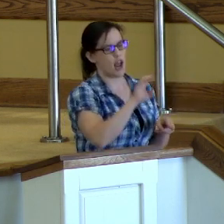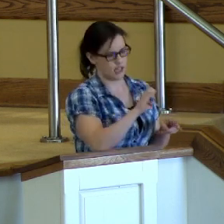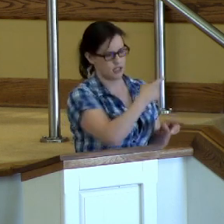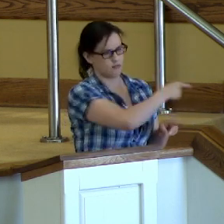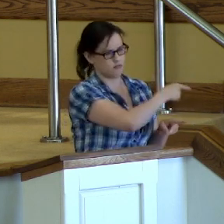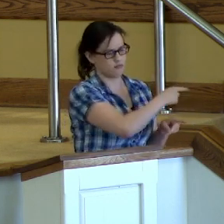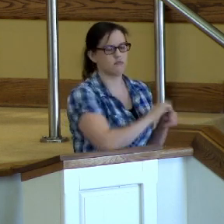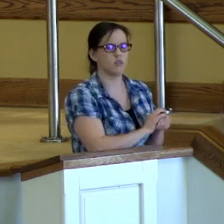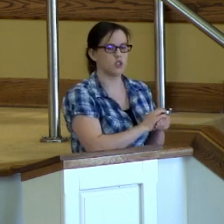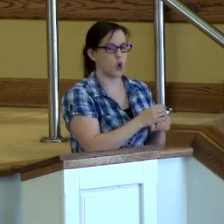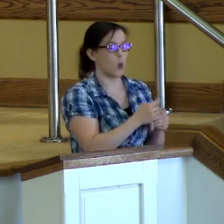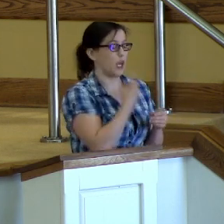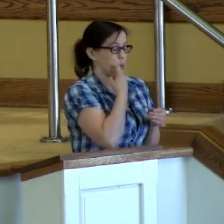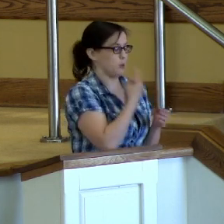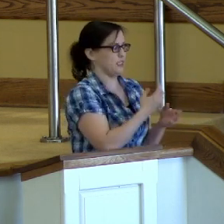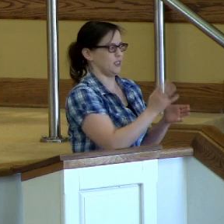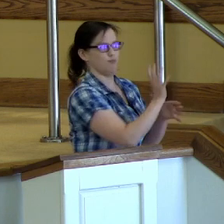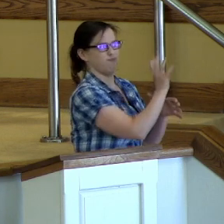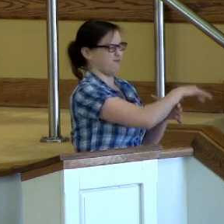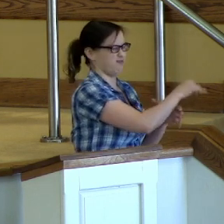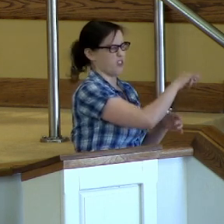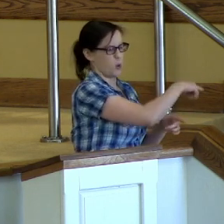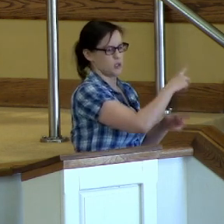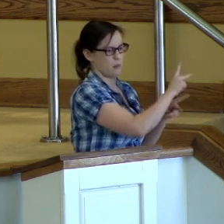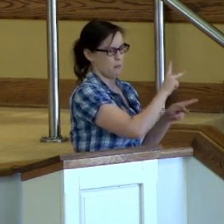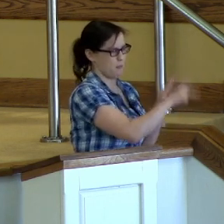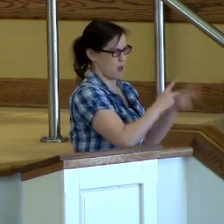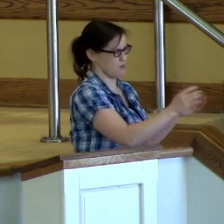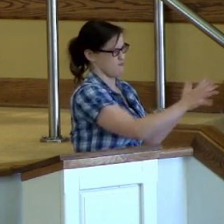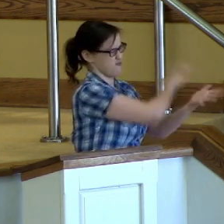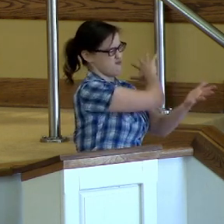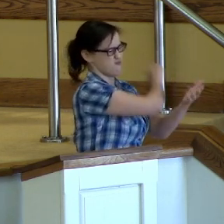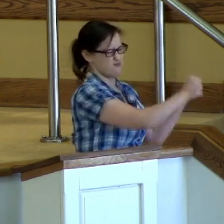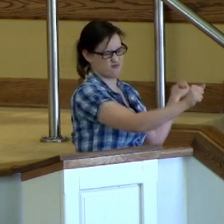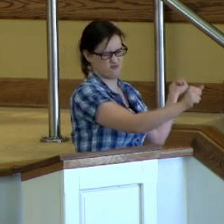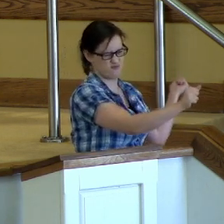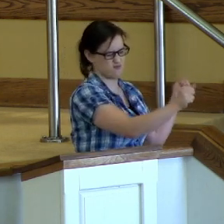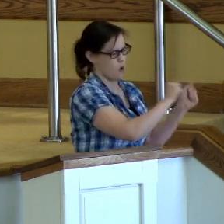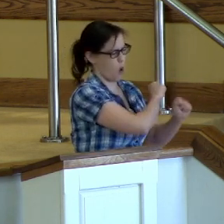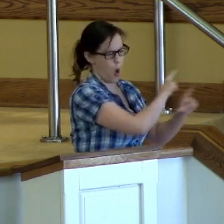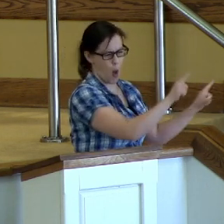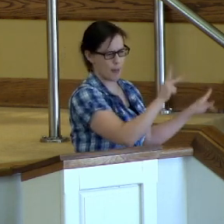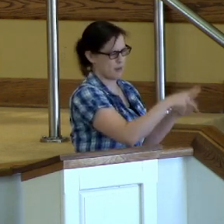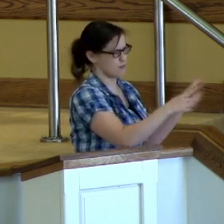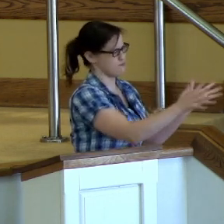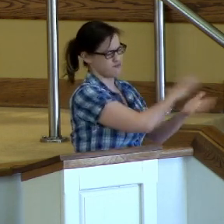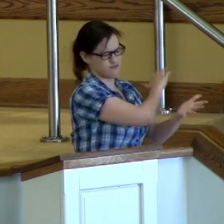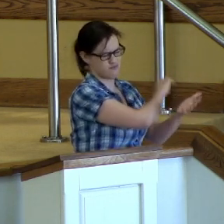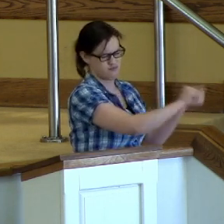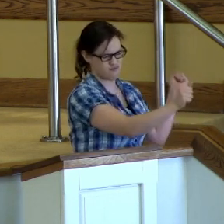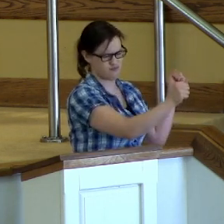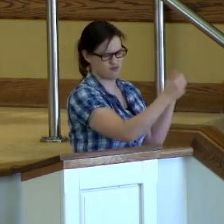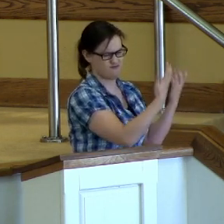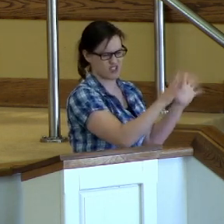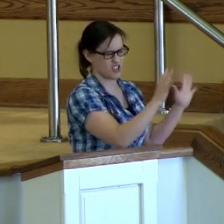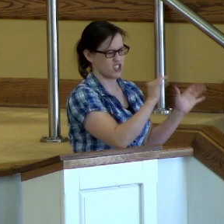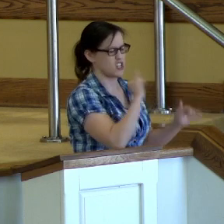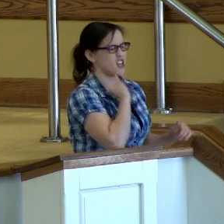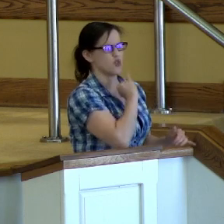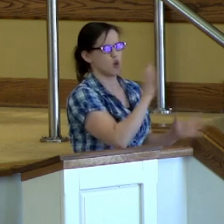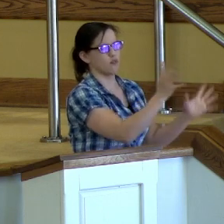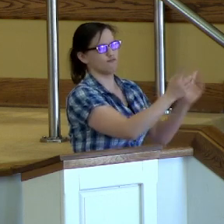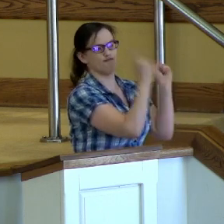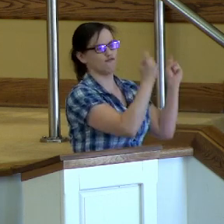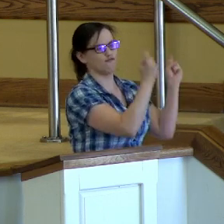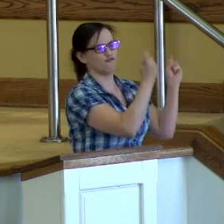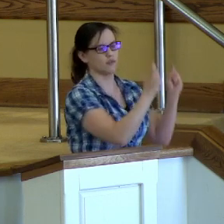that they just annihilated them. Their mothers, fathers, children, everything. They just wiped them out. They took them out. But that's what God